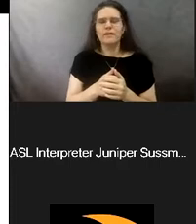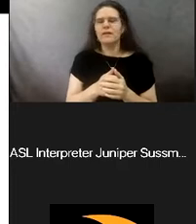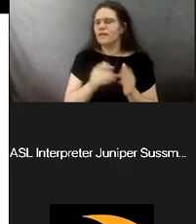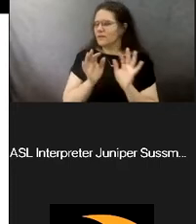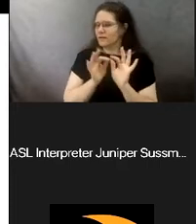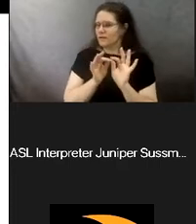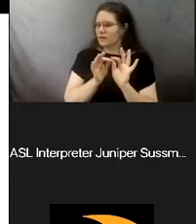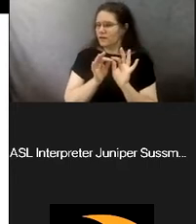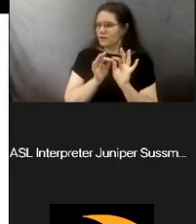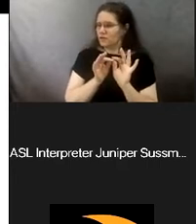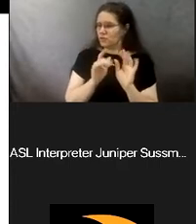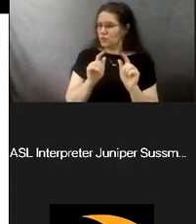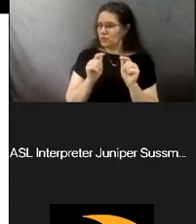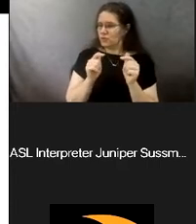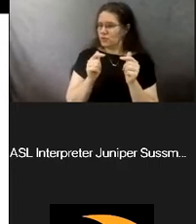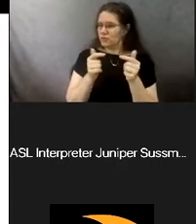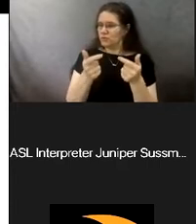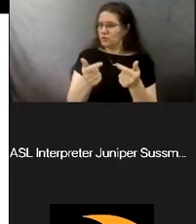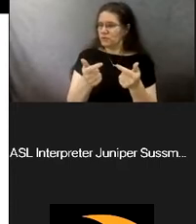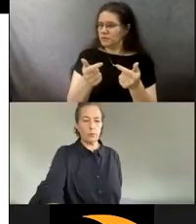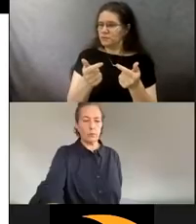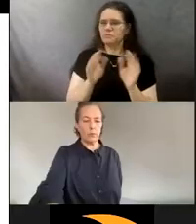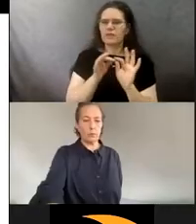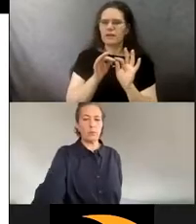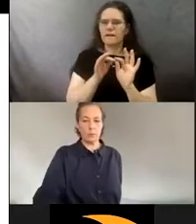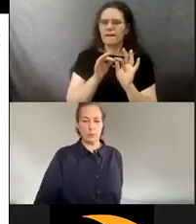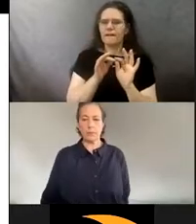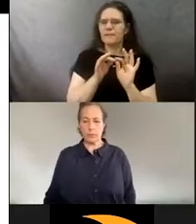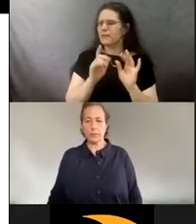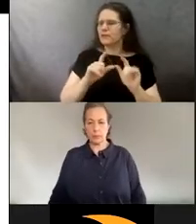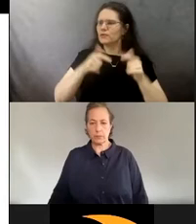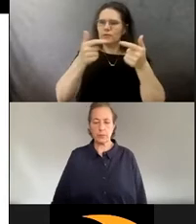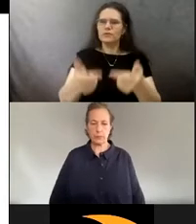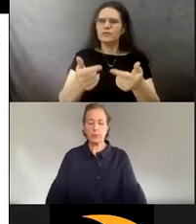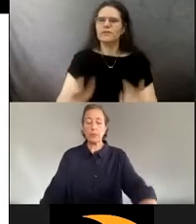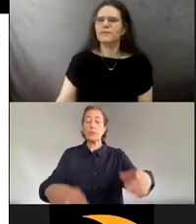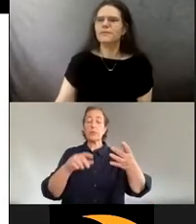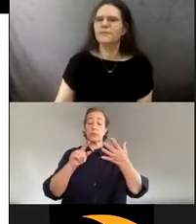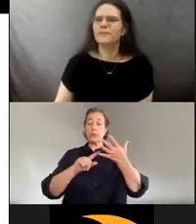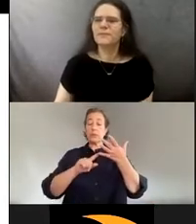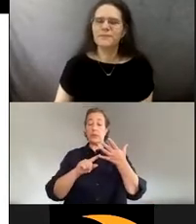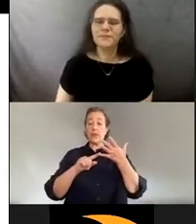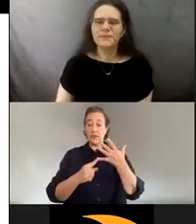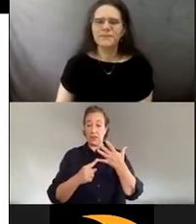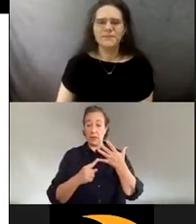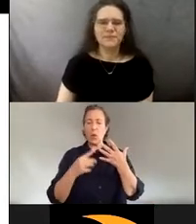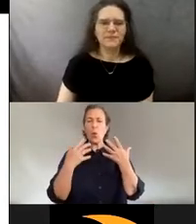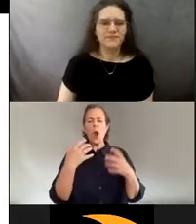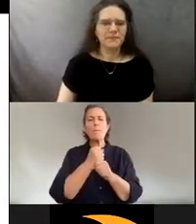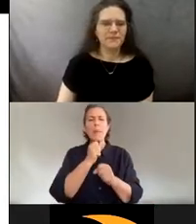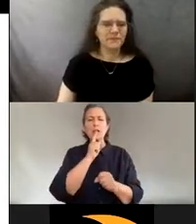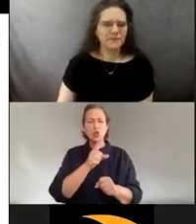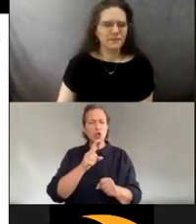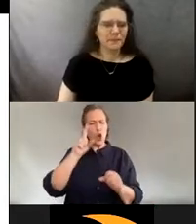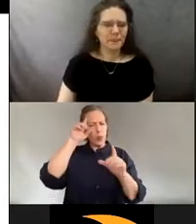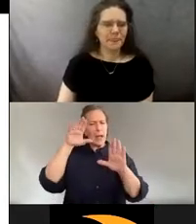thought to add to this slide is we want to make sure that we're helping to set expectations and that there are realistic goals.